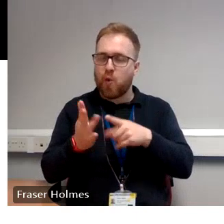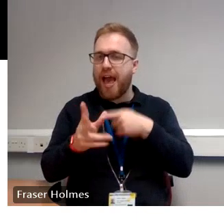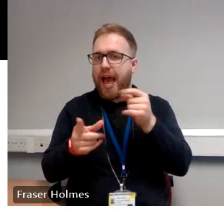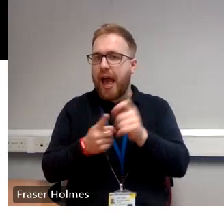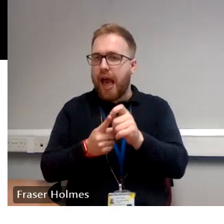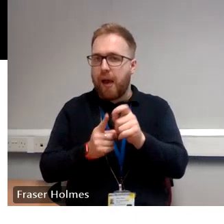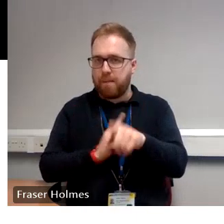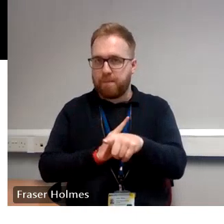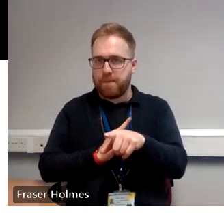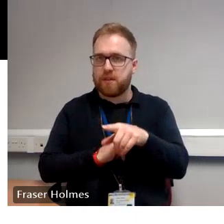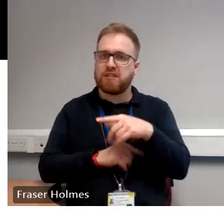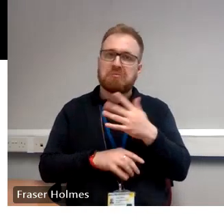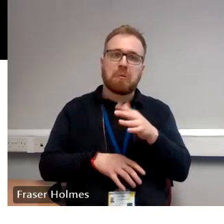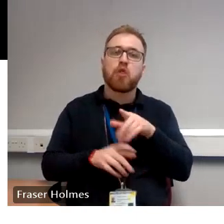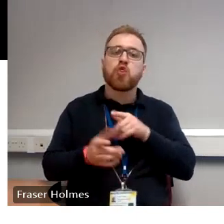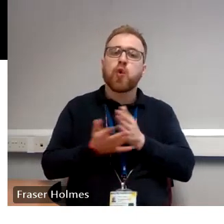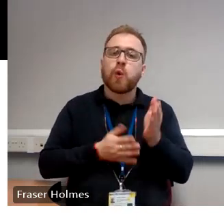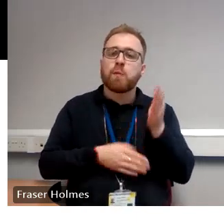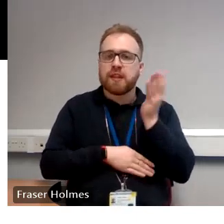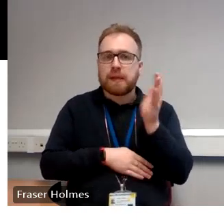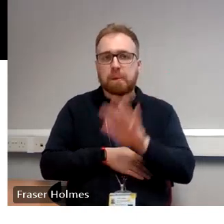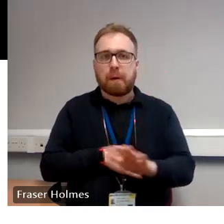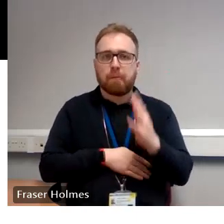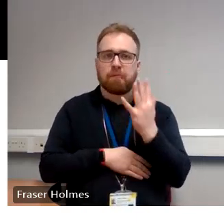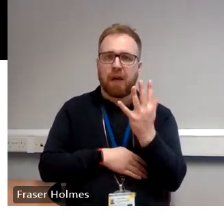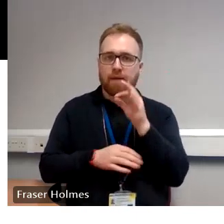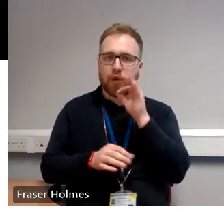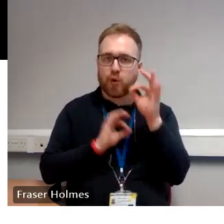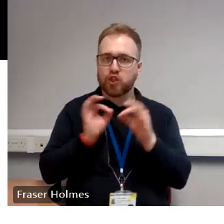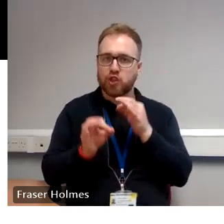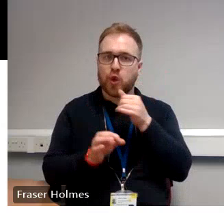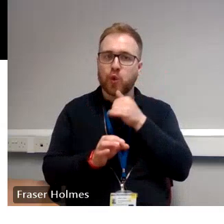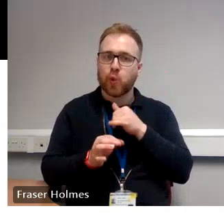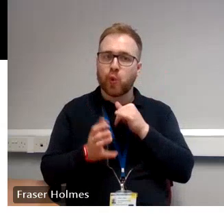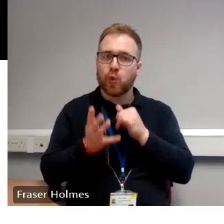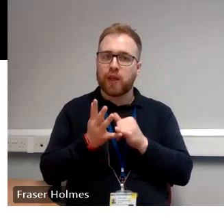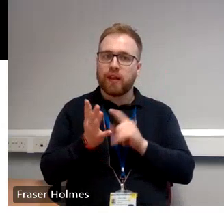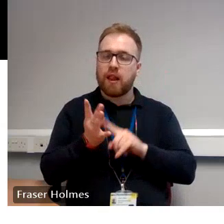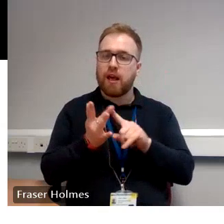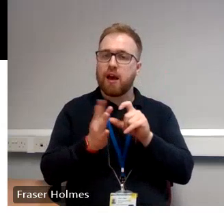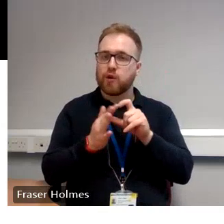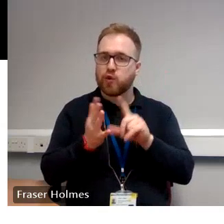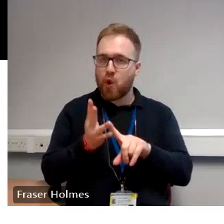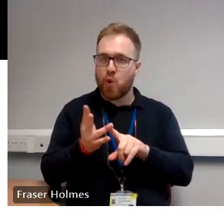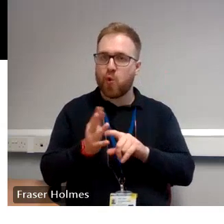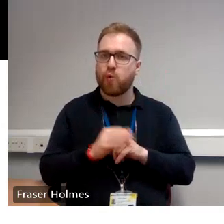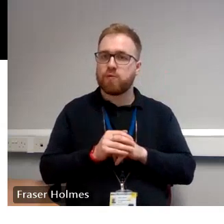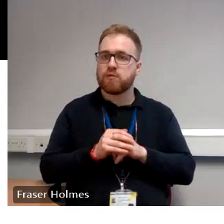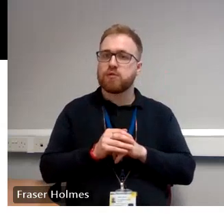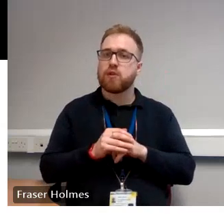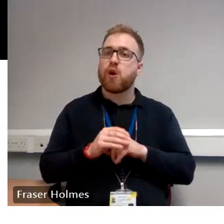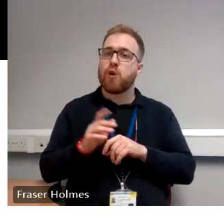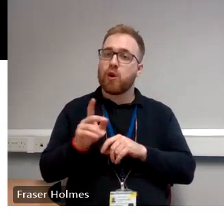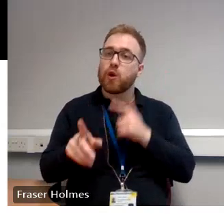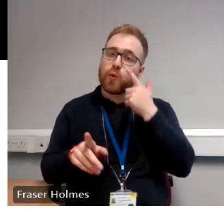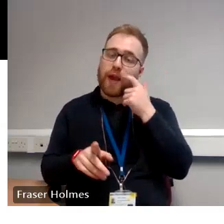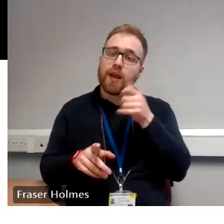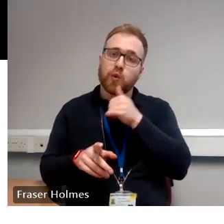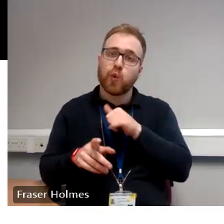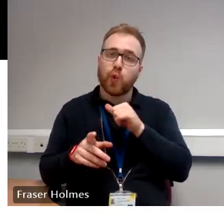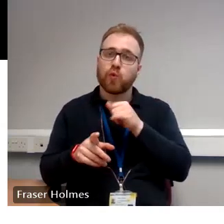there's about 5 questions throughout here, which we'll use Slido. In fact, the next slide. So while you can use the chat if you